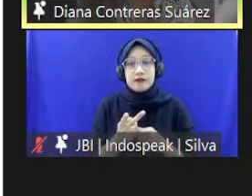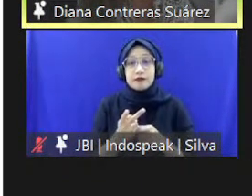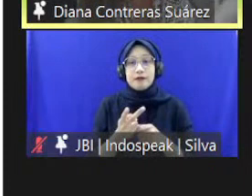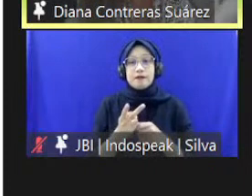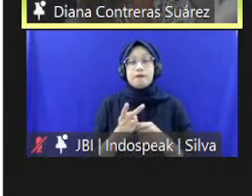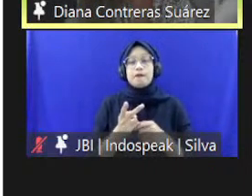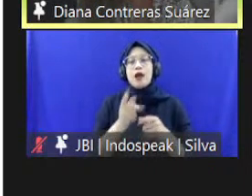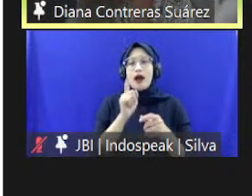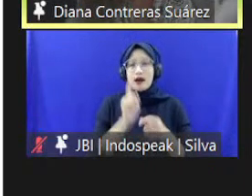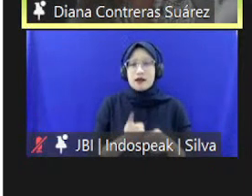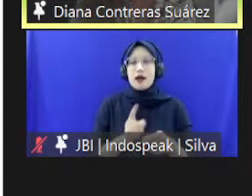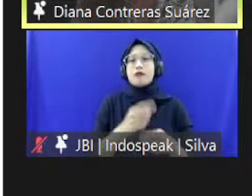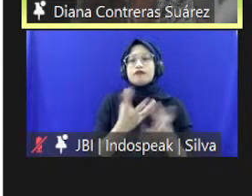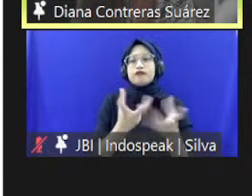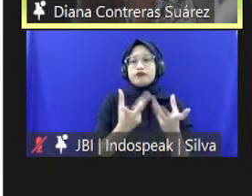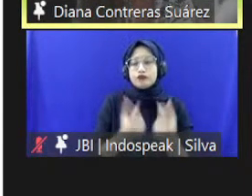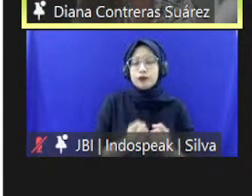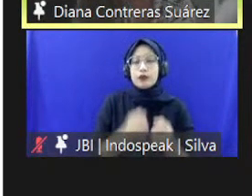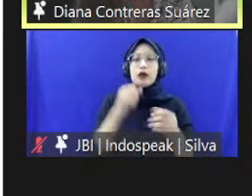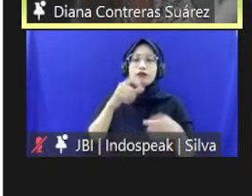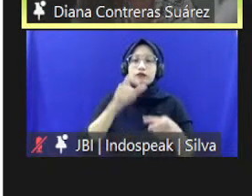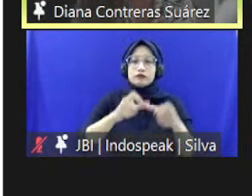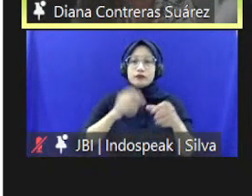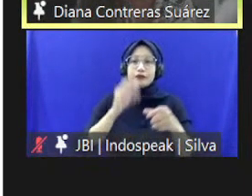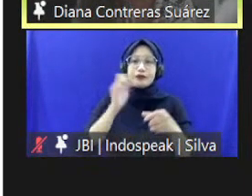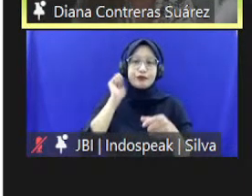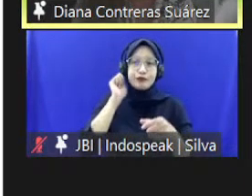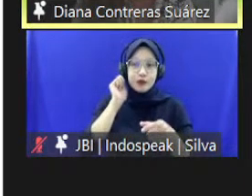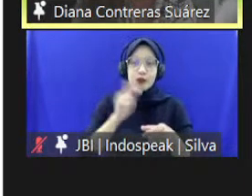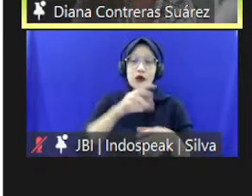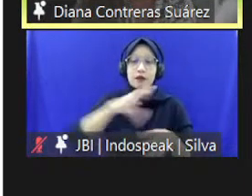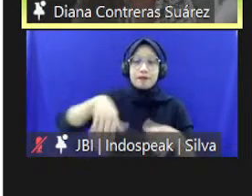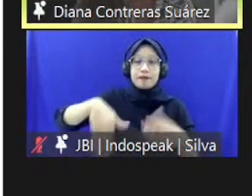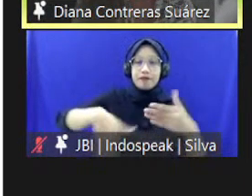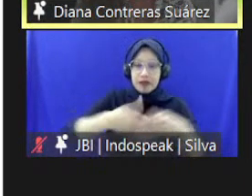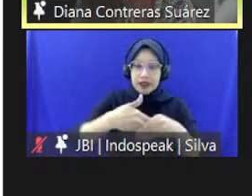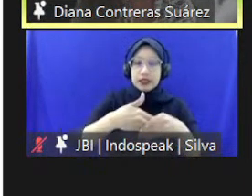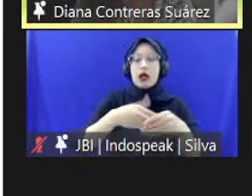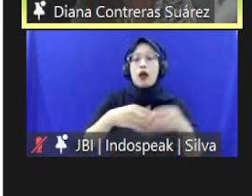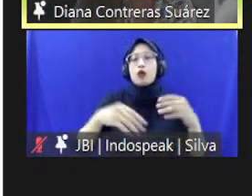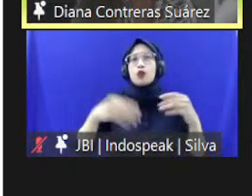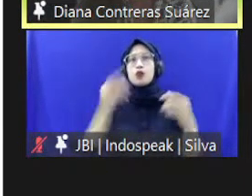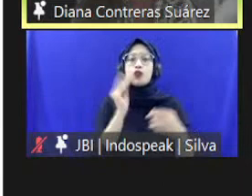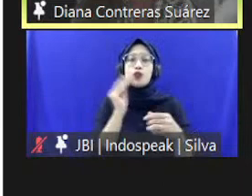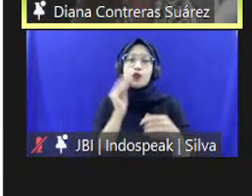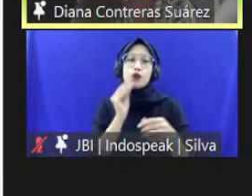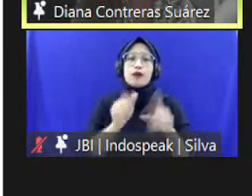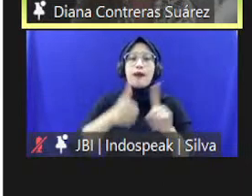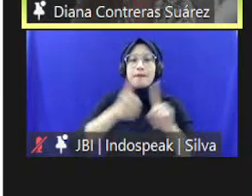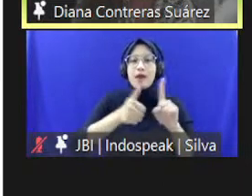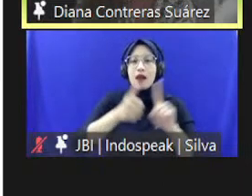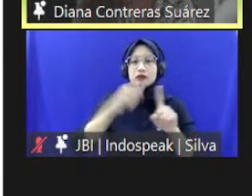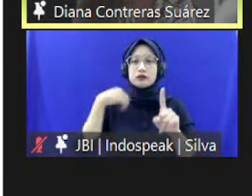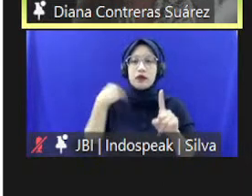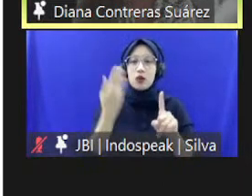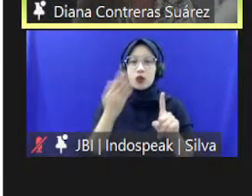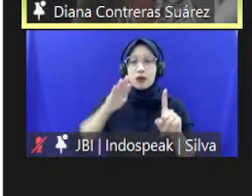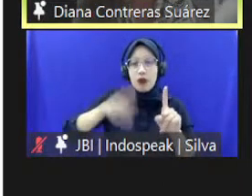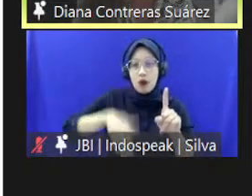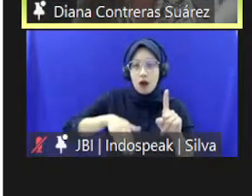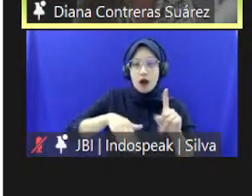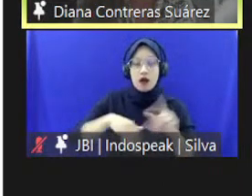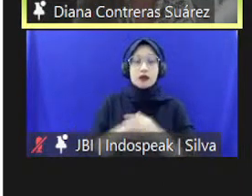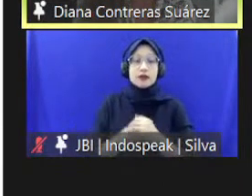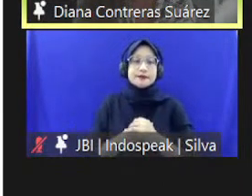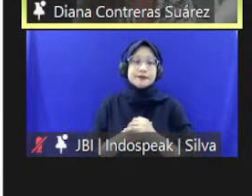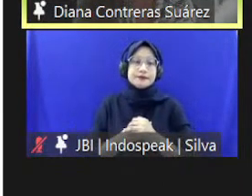16. We also find that they are less likely to work, but we have observed an increase in the proportion